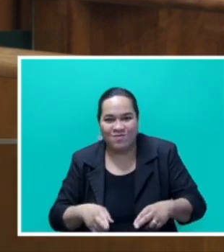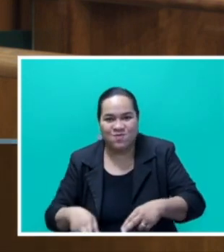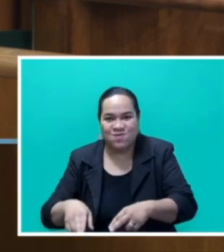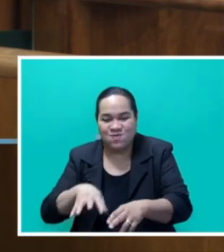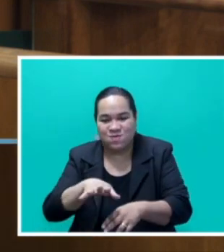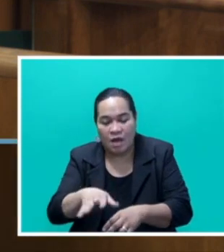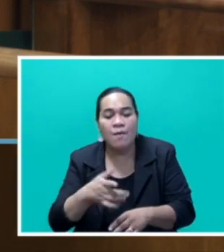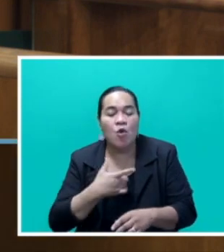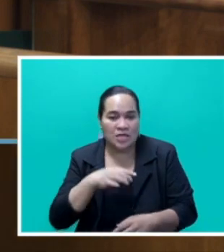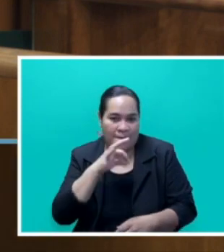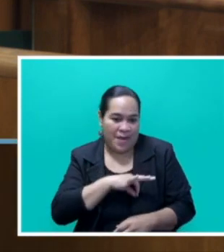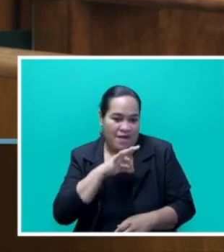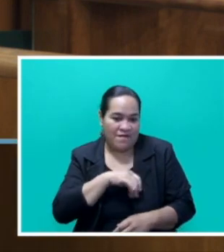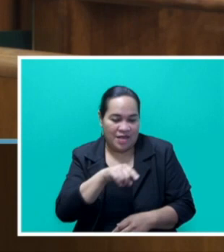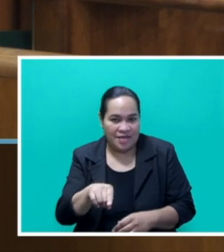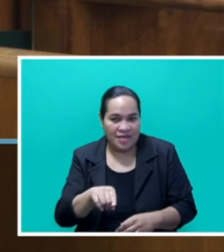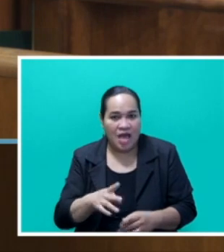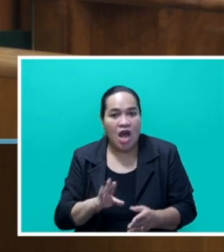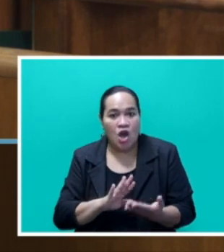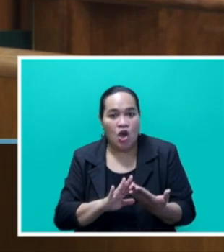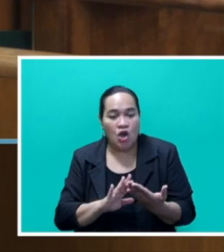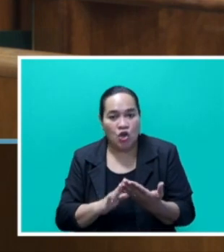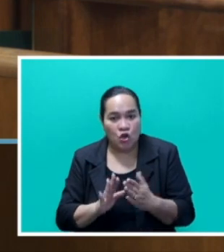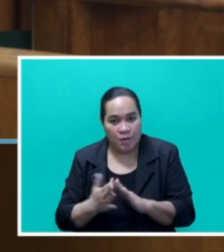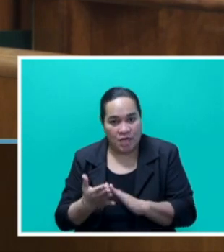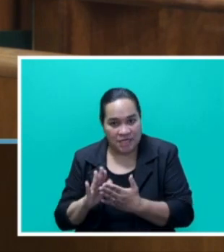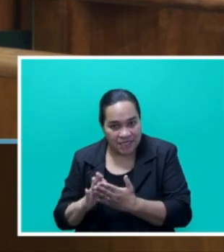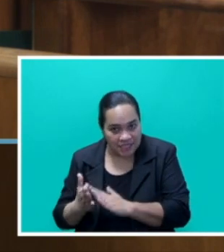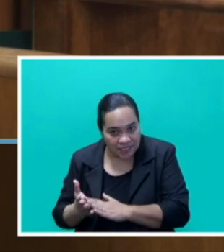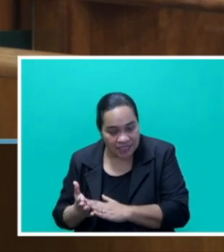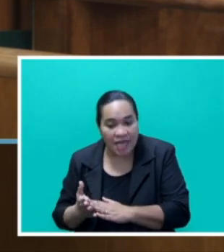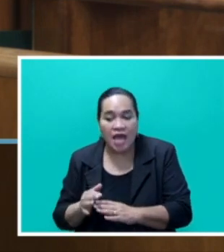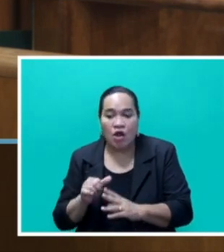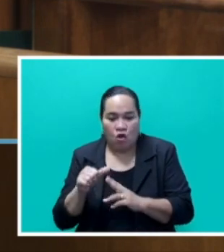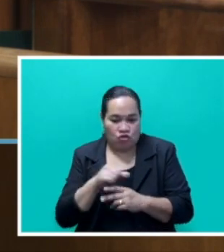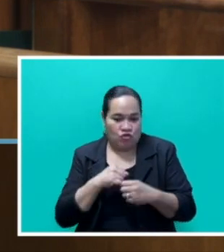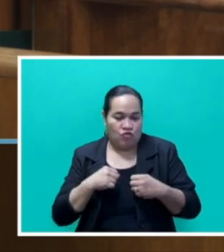brings to the local communities excuse me, and to our nation.